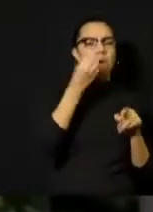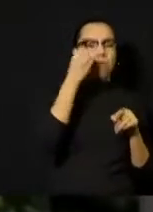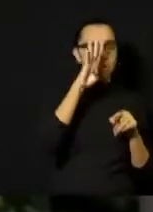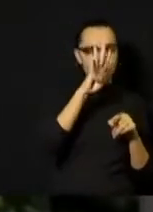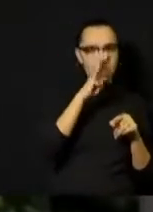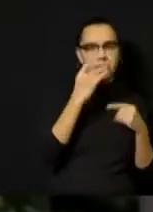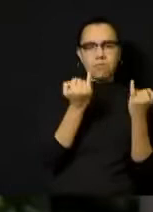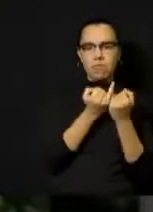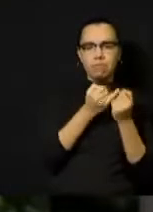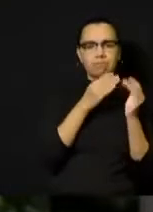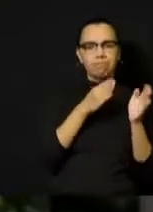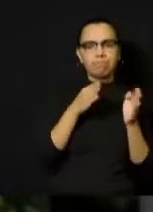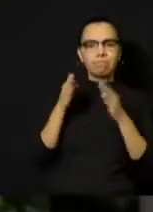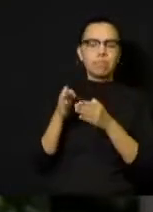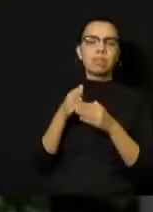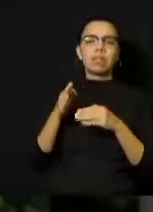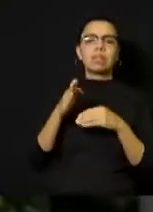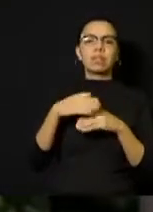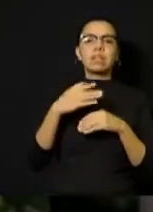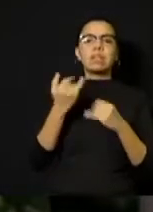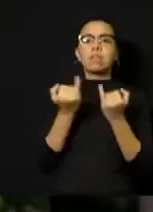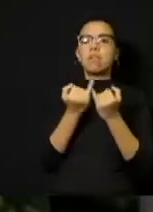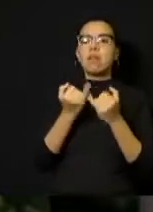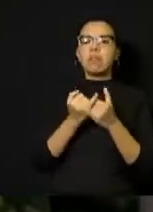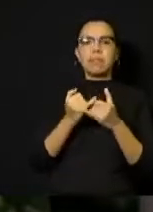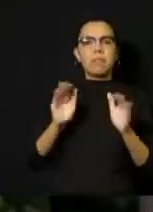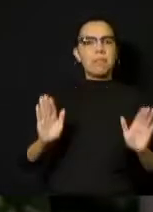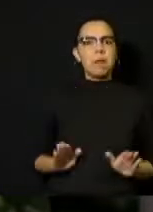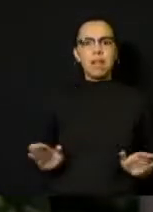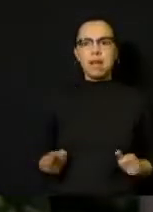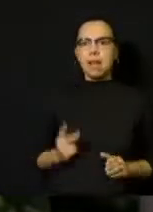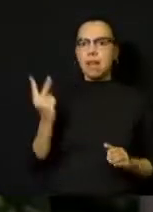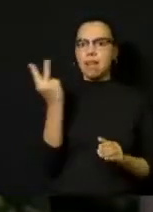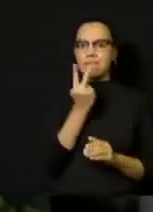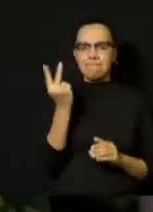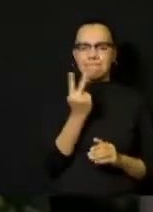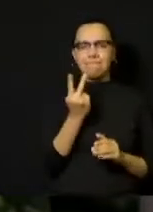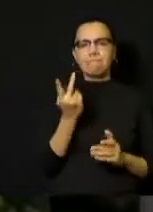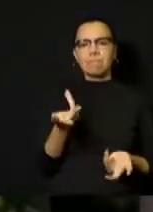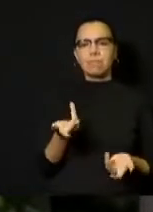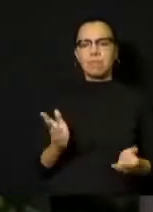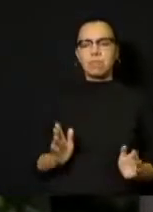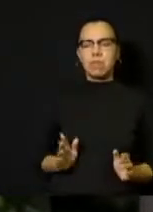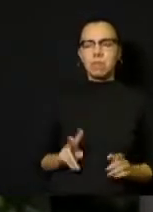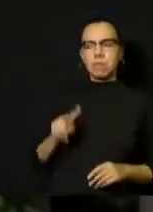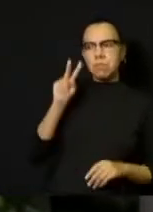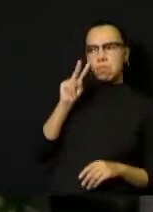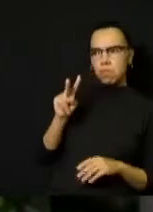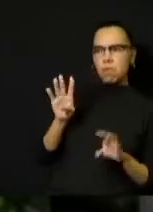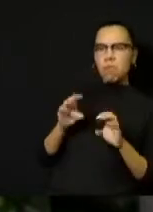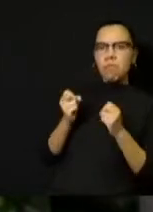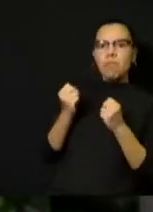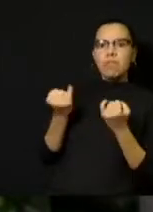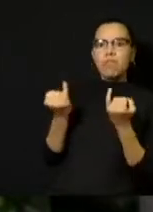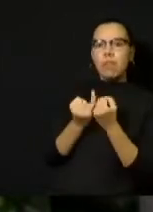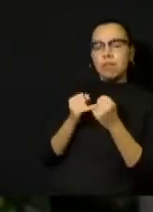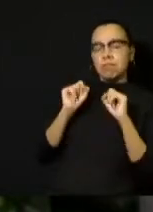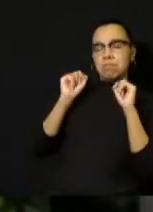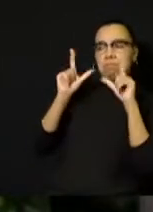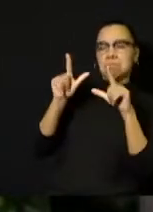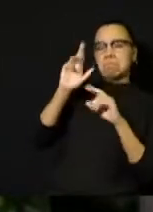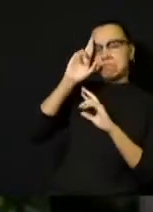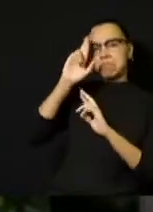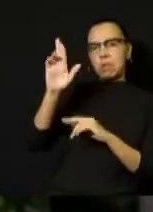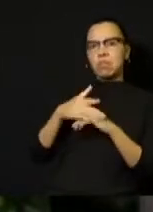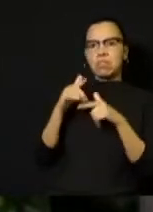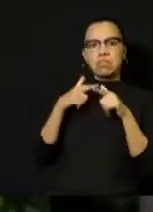working OmniLife. That's priceless. And they're a very solid couple, how they've grown. I admire them